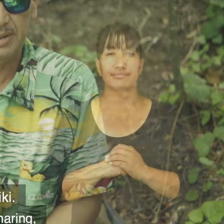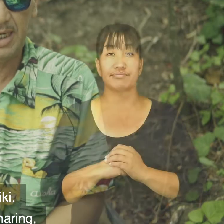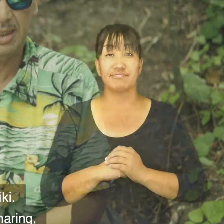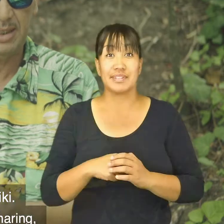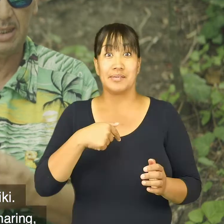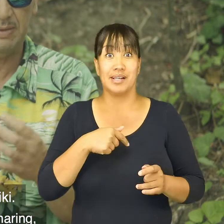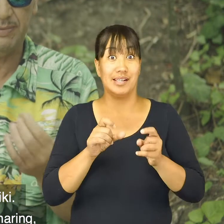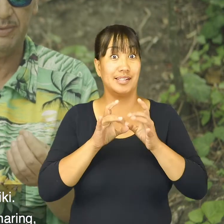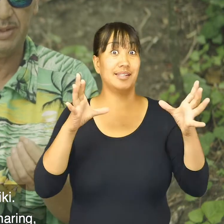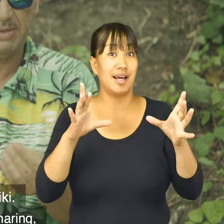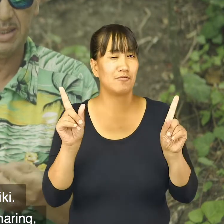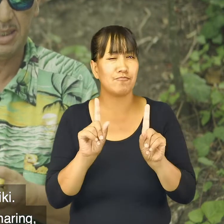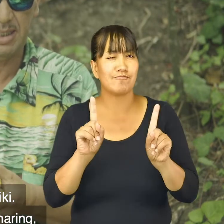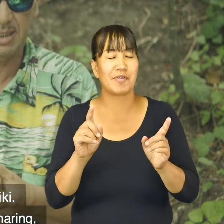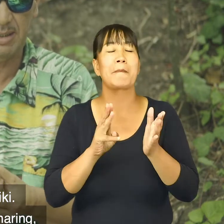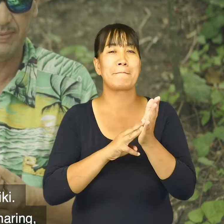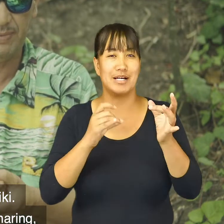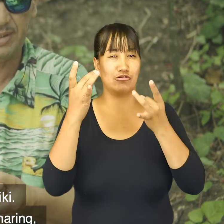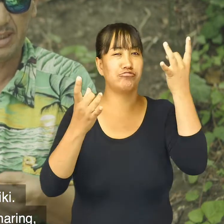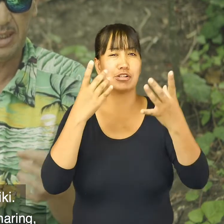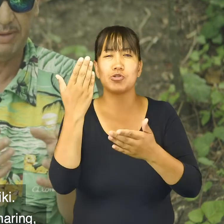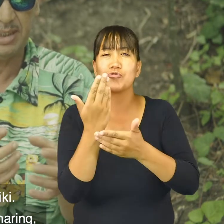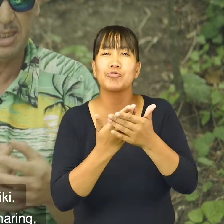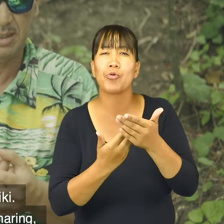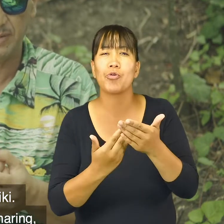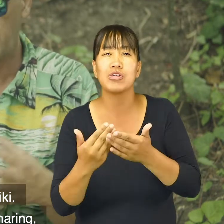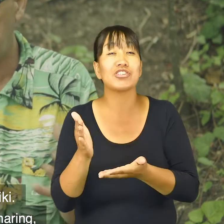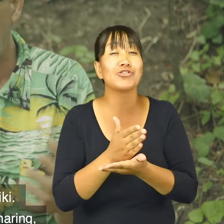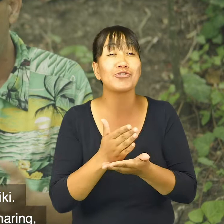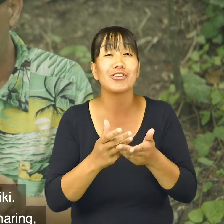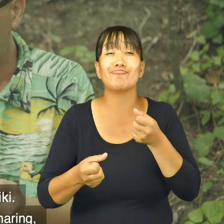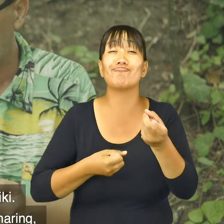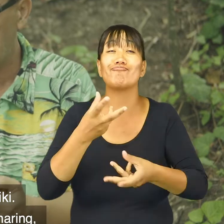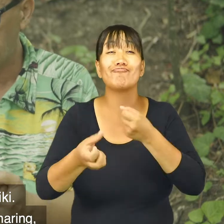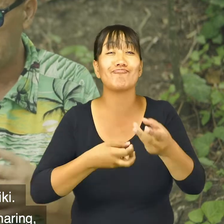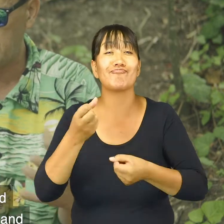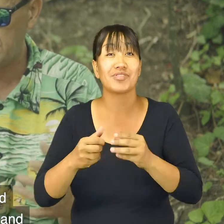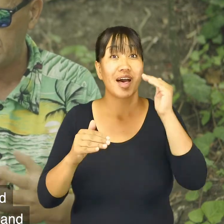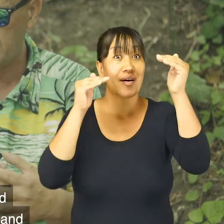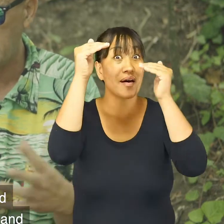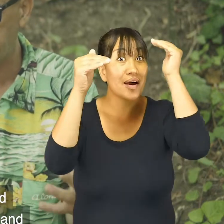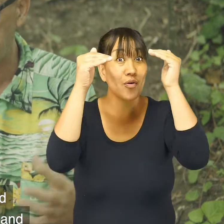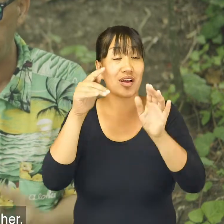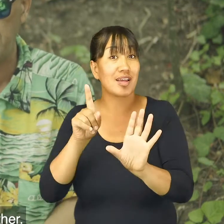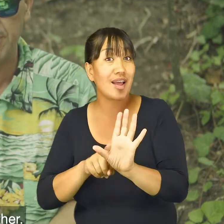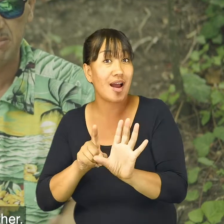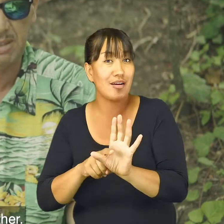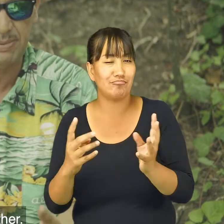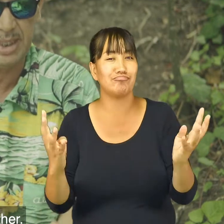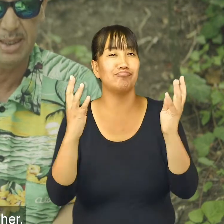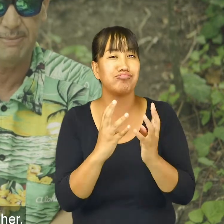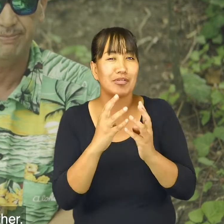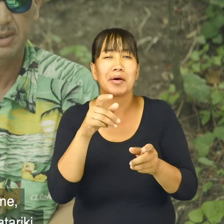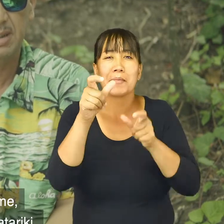So we started that with Matariki when we started having it here and story sharing with a lot of the elders, a lot of the young people, was bringing